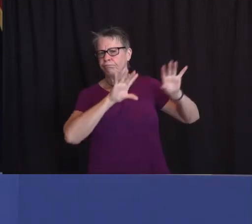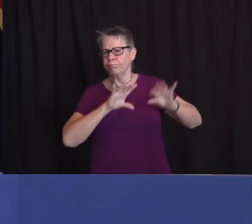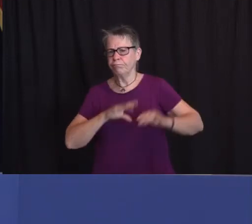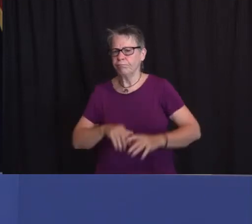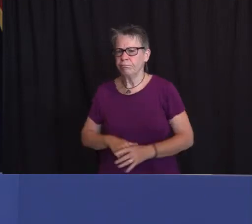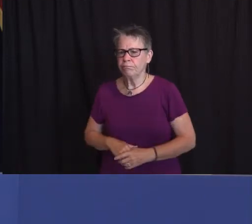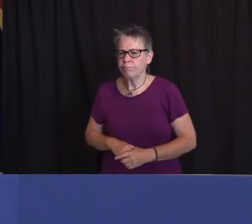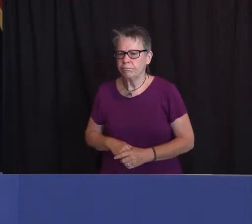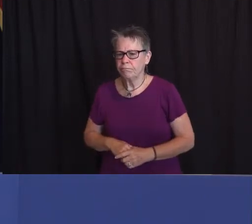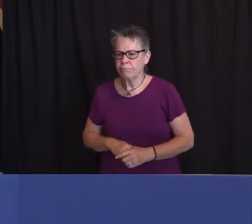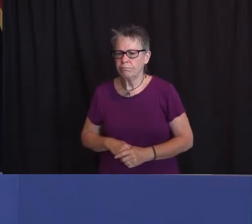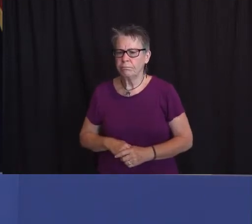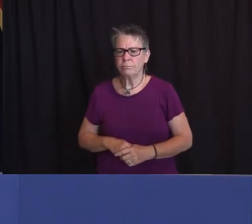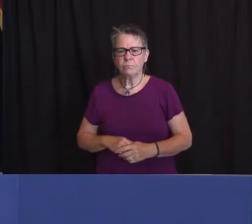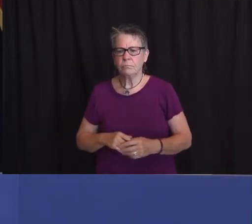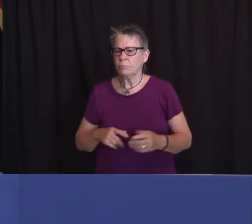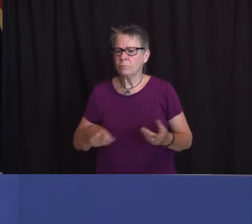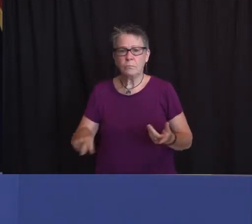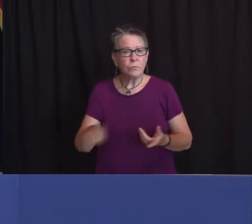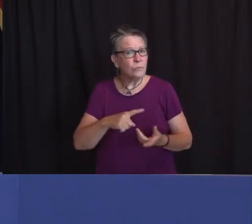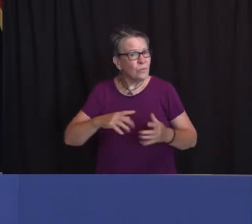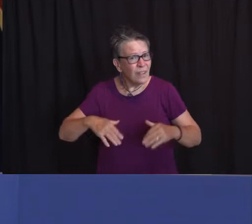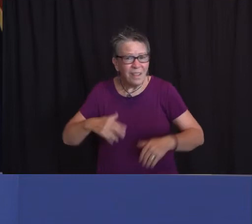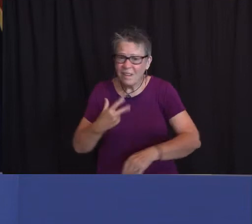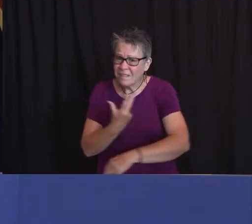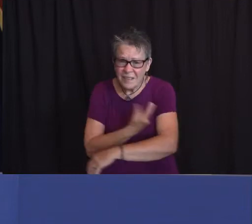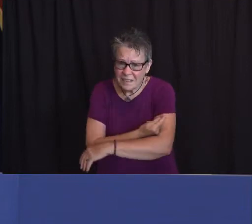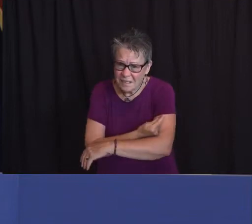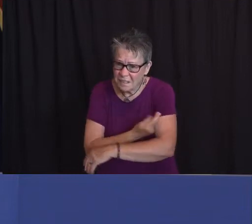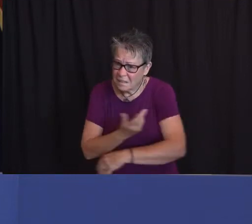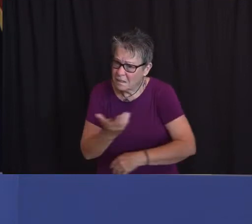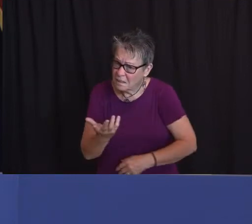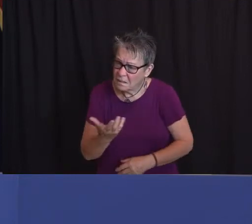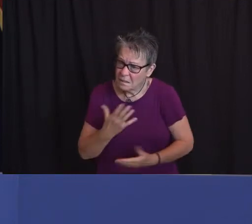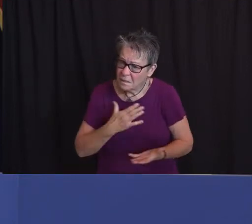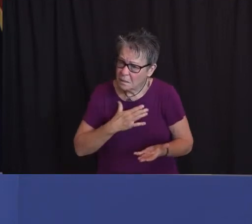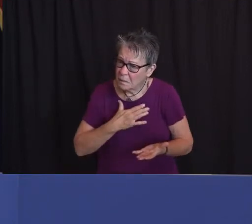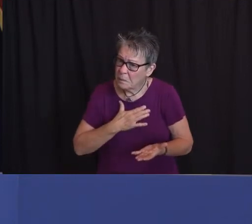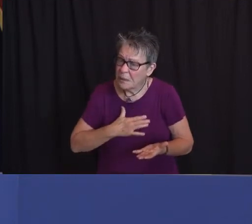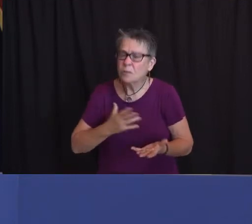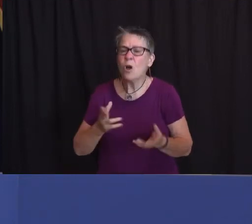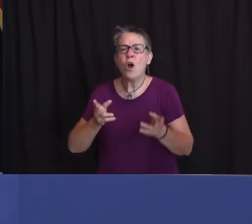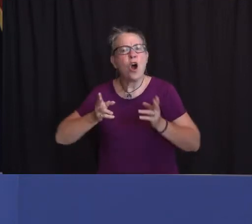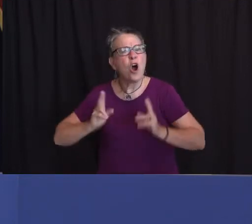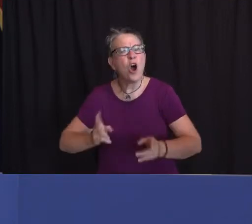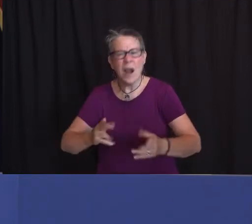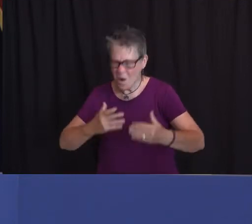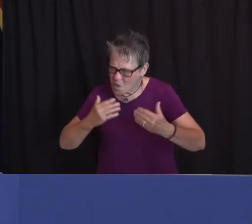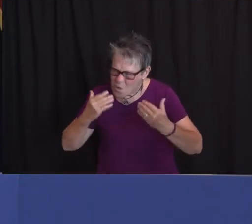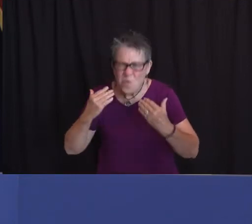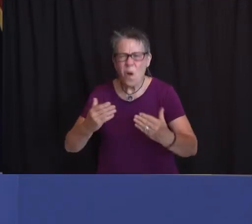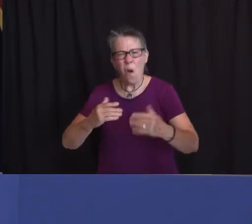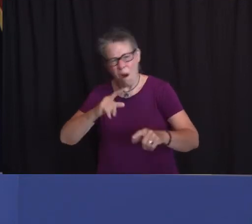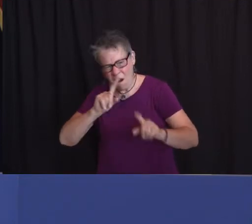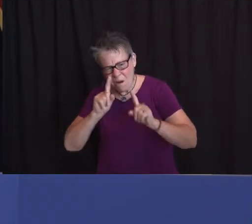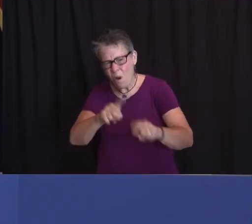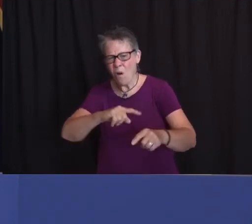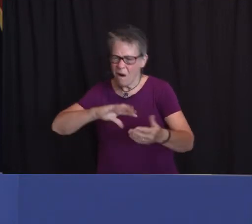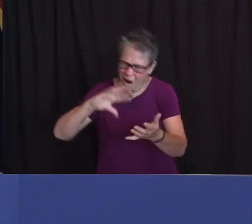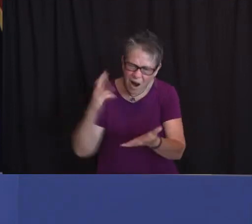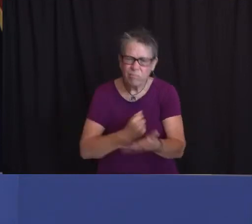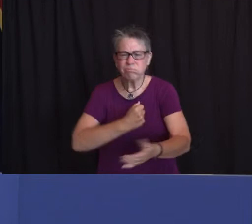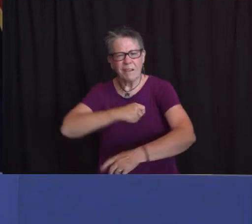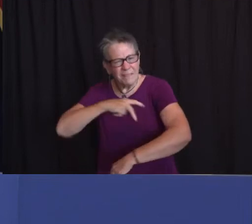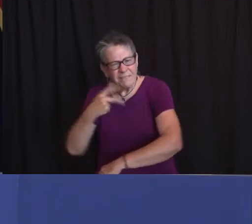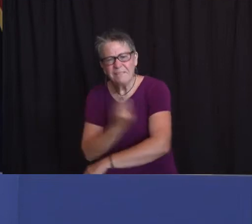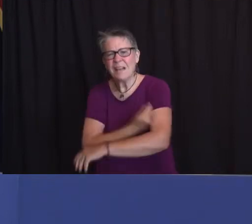who have not yet been vaccinated to get vaccinated as soon as possible to protect themselves, their children,